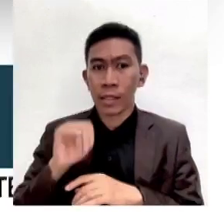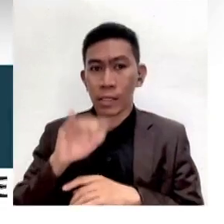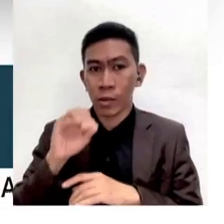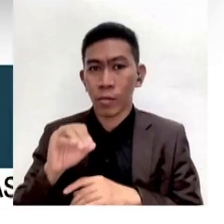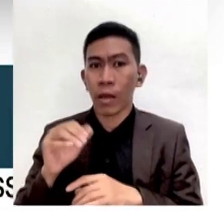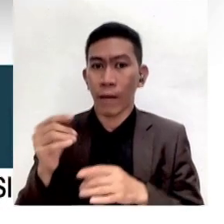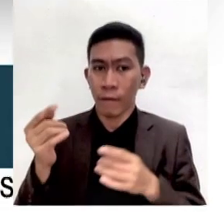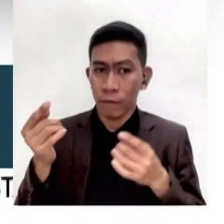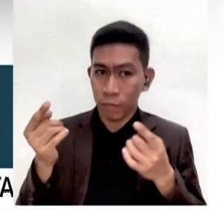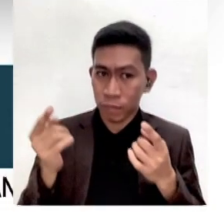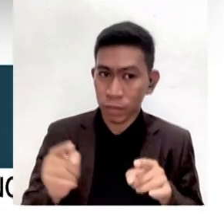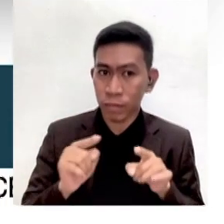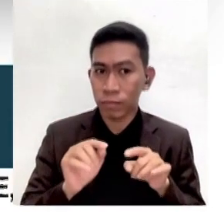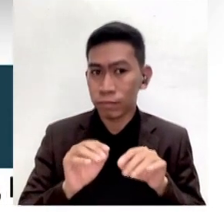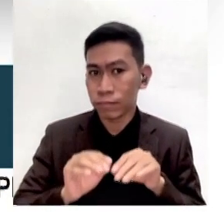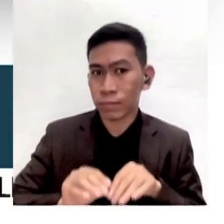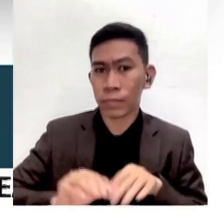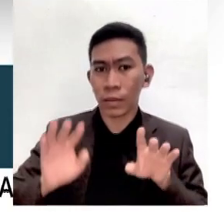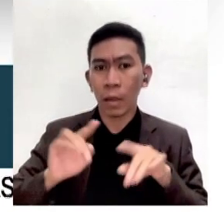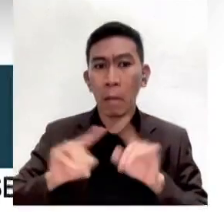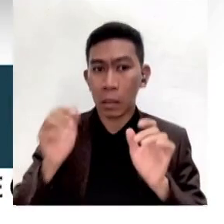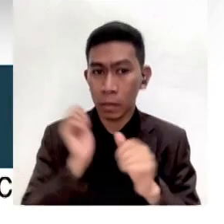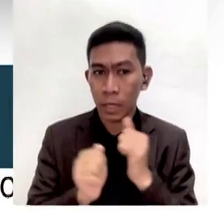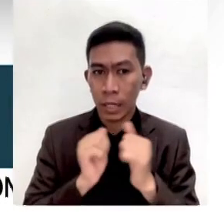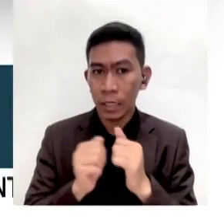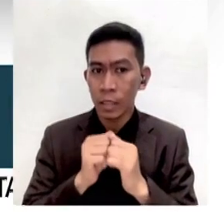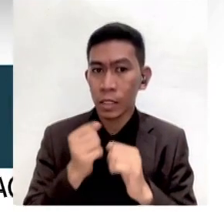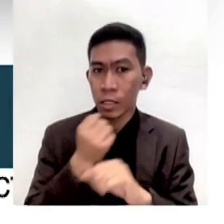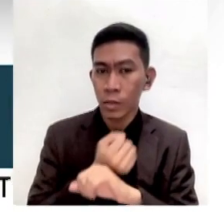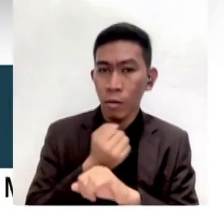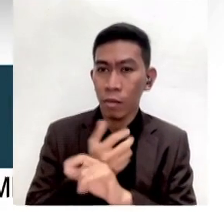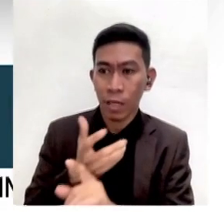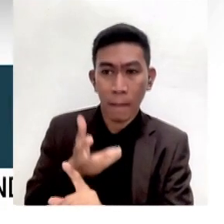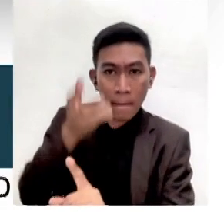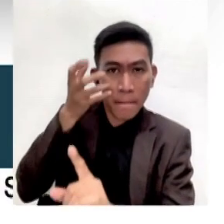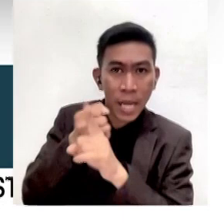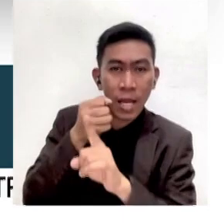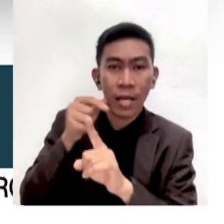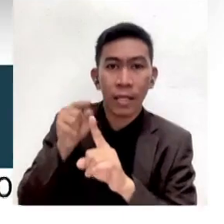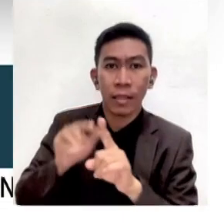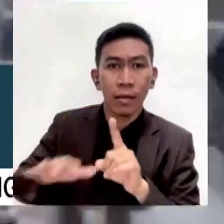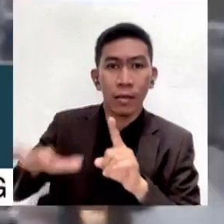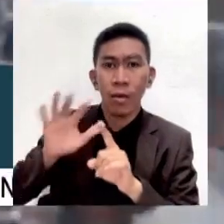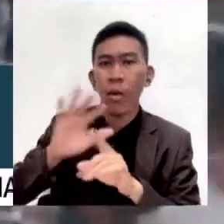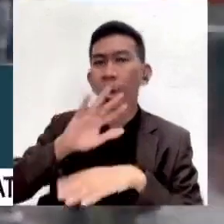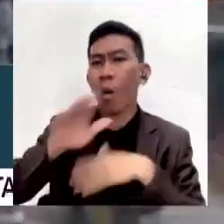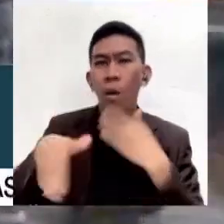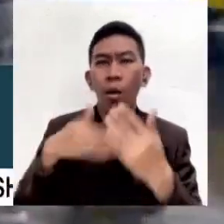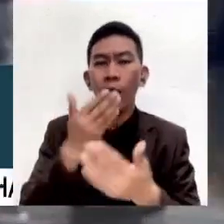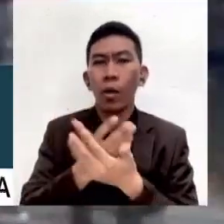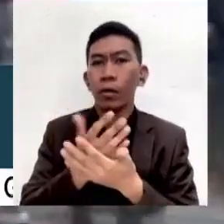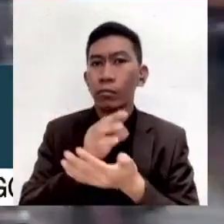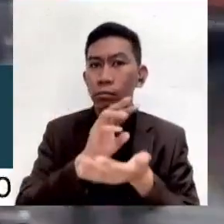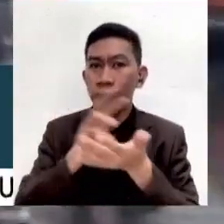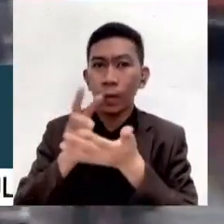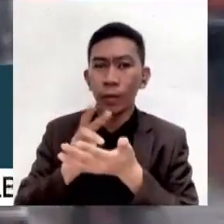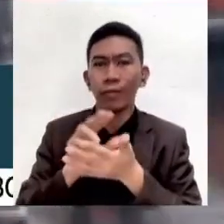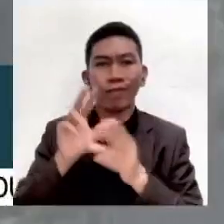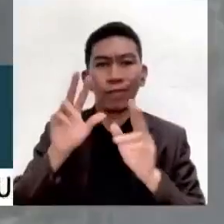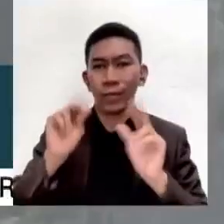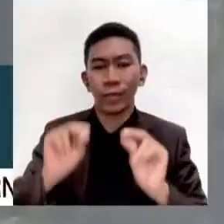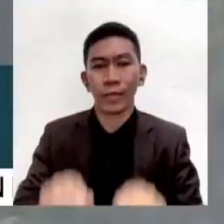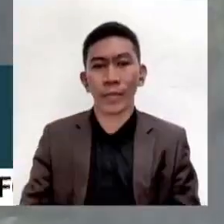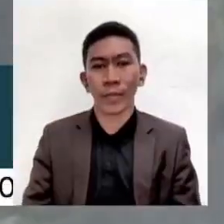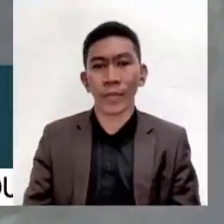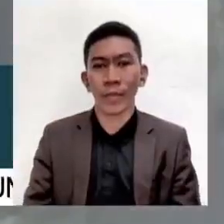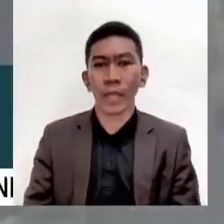does not necessarily equate to strong impacts or emerge in all locations. This means that while rainfall may be